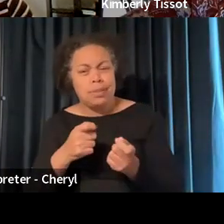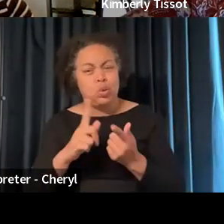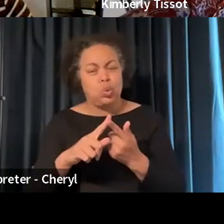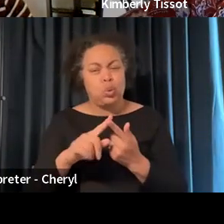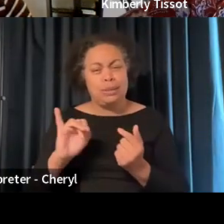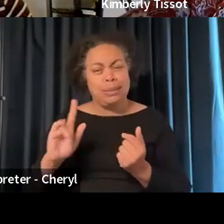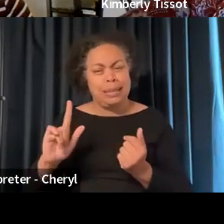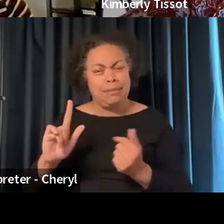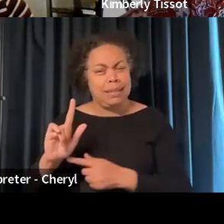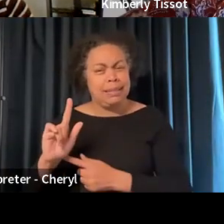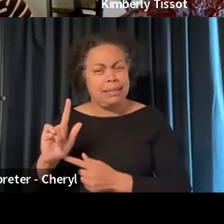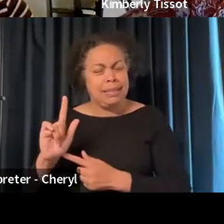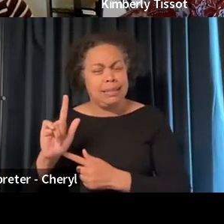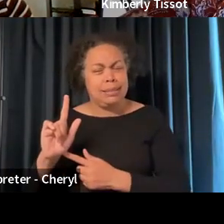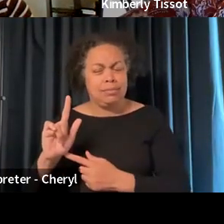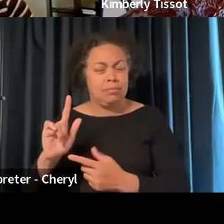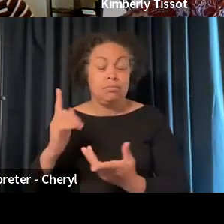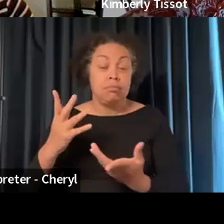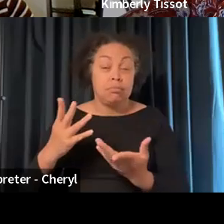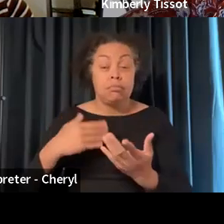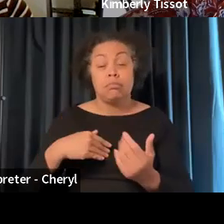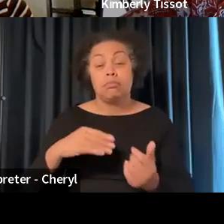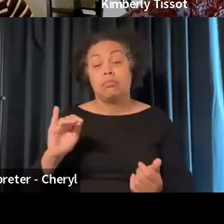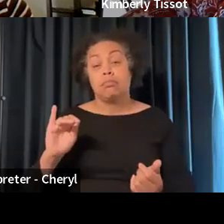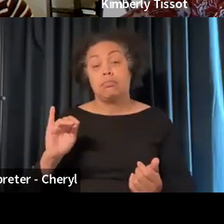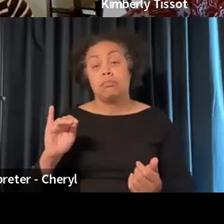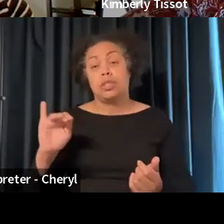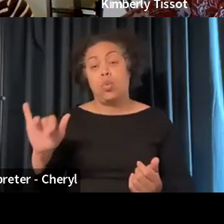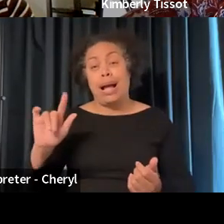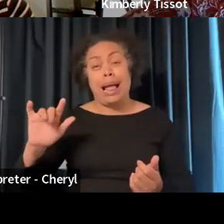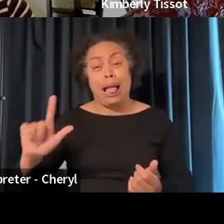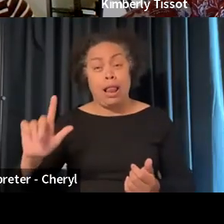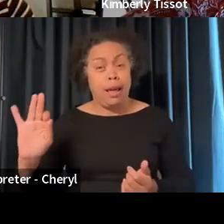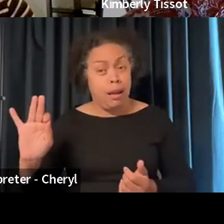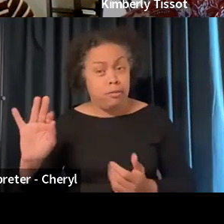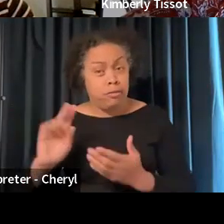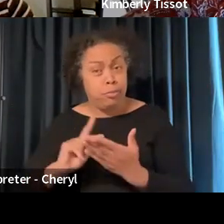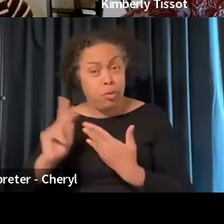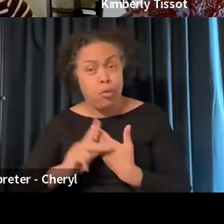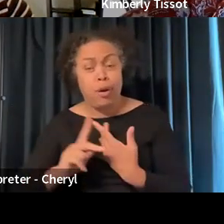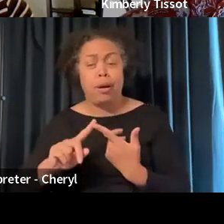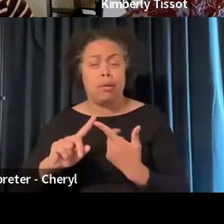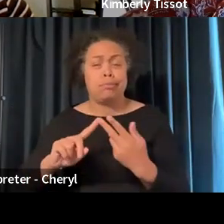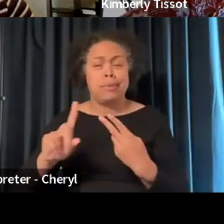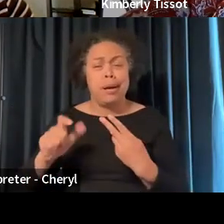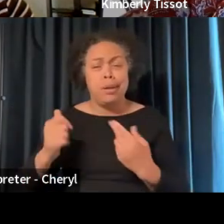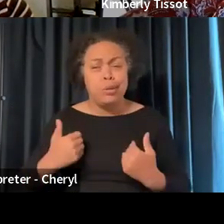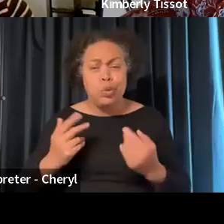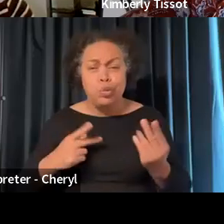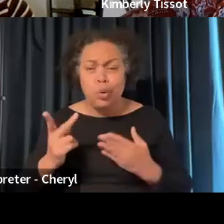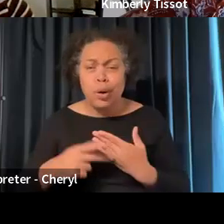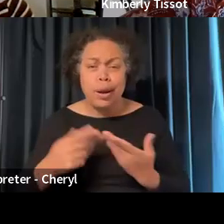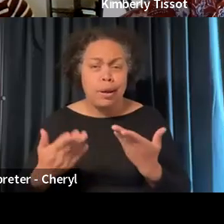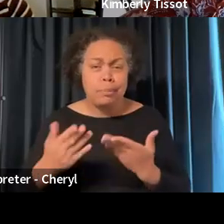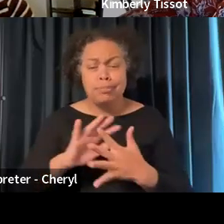movement? Whether it was through the YLF program, the other youth programs, but what